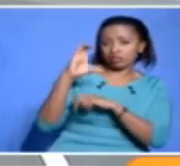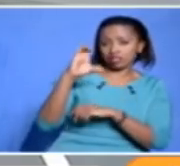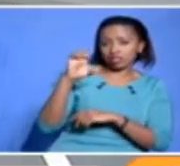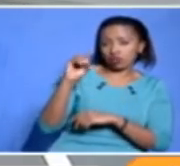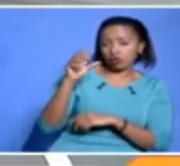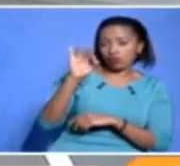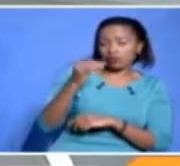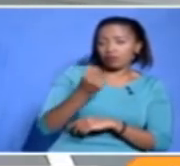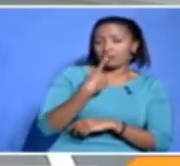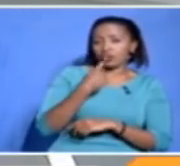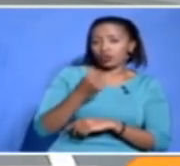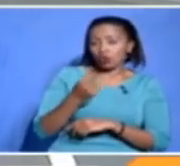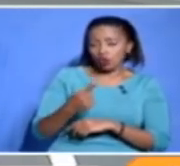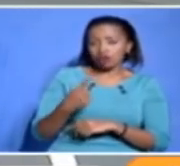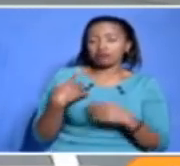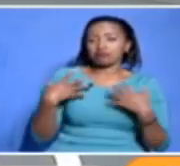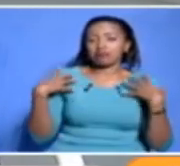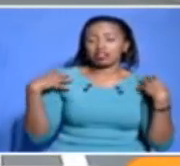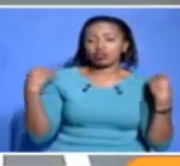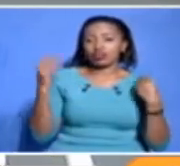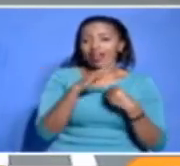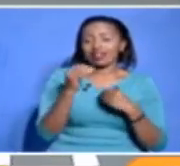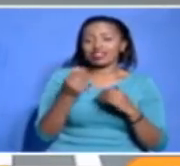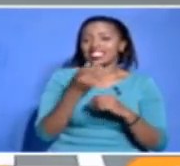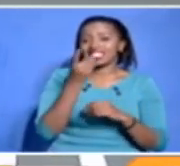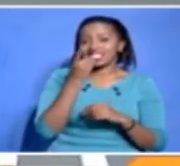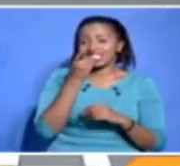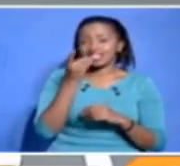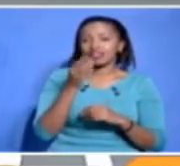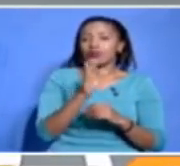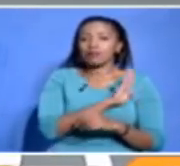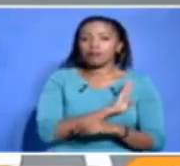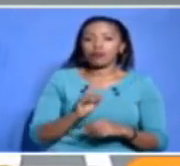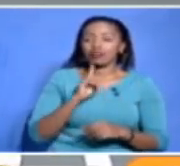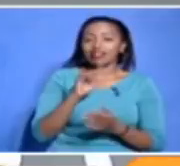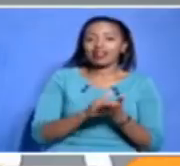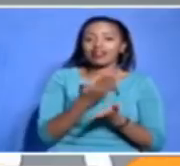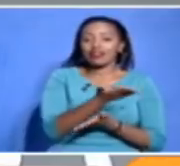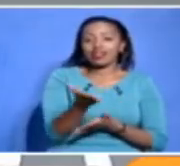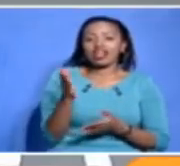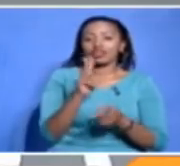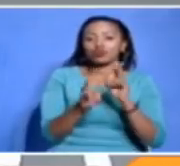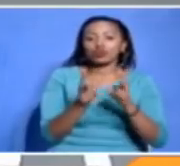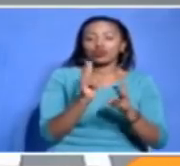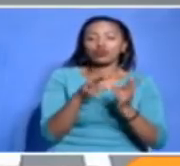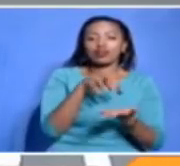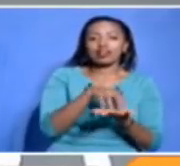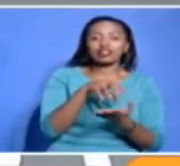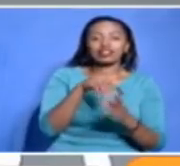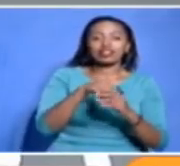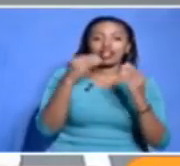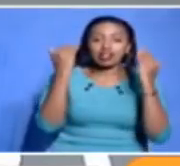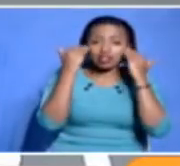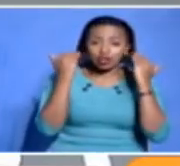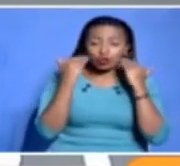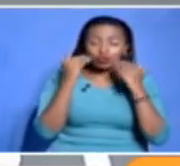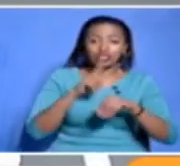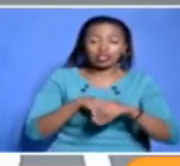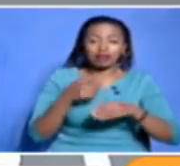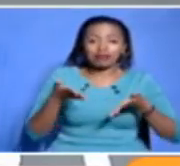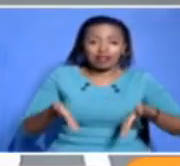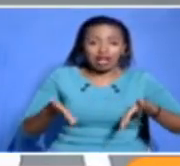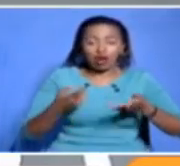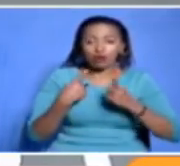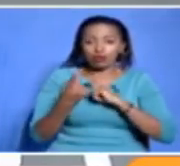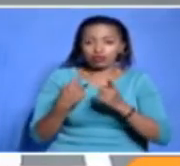the Medical Practitioners and Dentists Board, he said there are 22 cases pending in court as we speak.